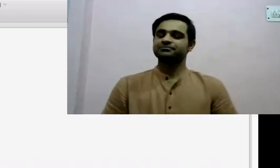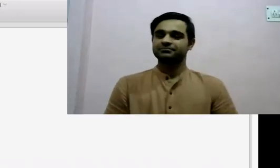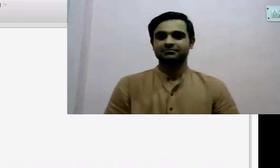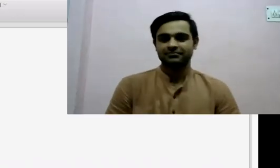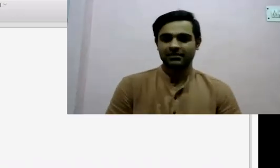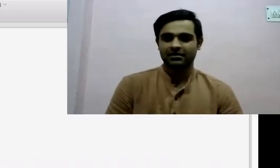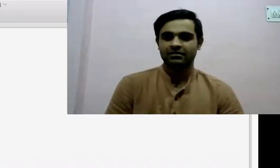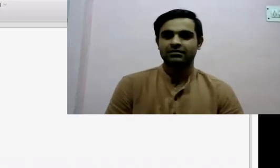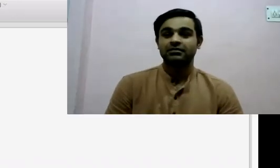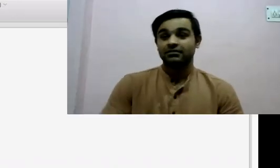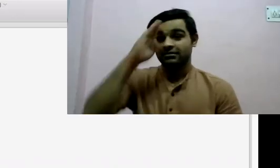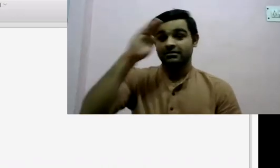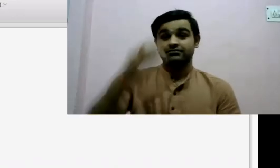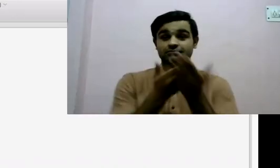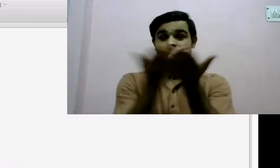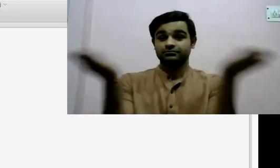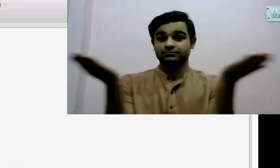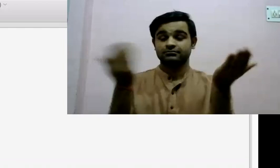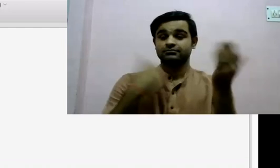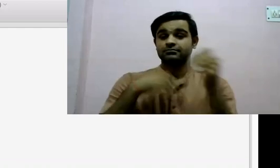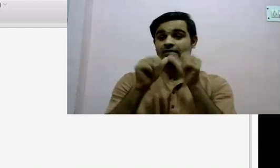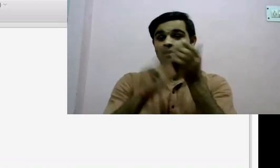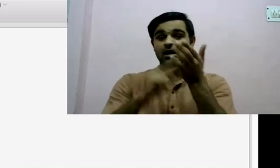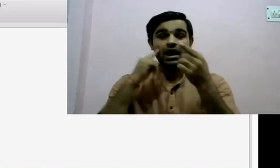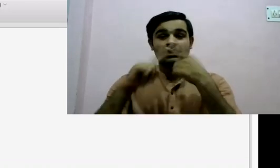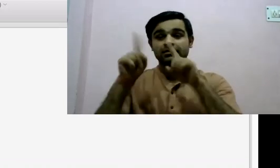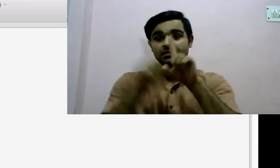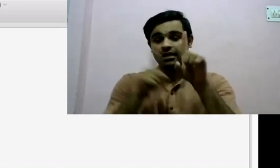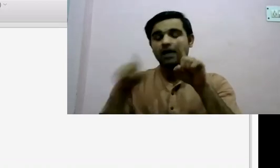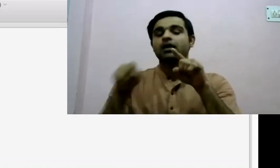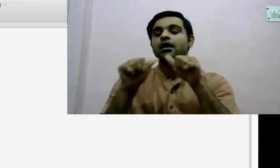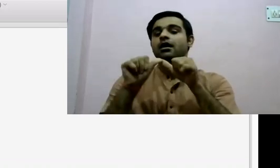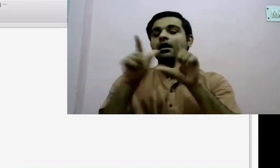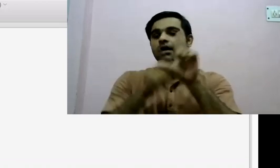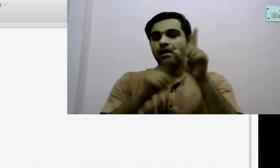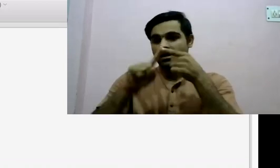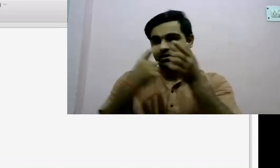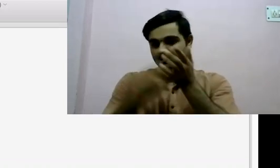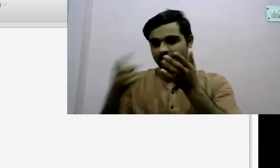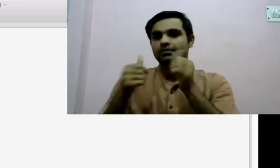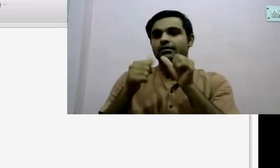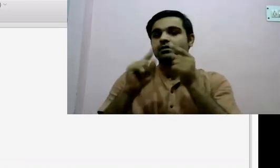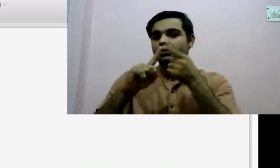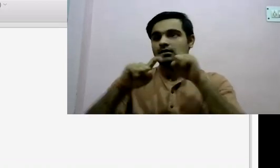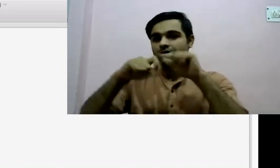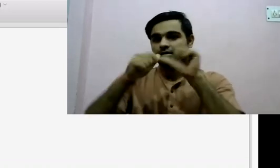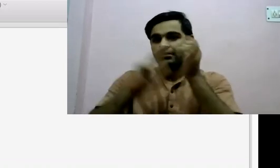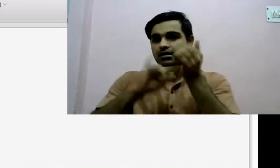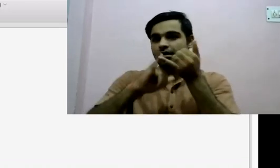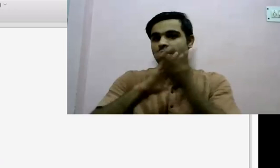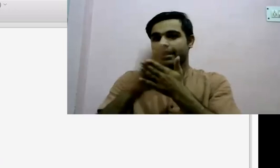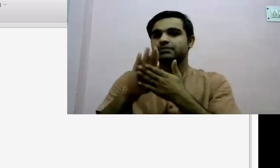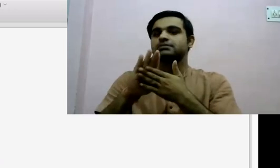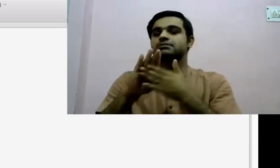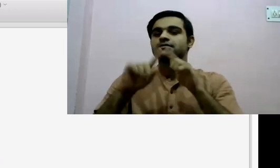Hello, everyone. This is Anita Iyer from Ekans Trust. And on the screen, you see Atul Yaduvanshi,